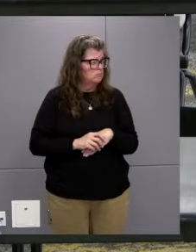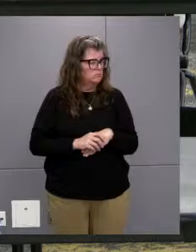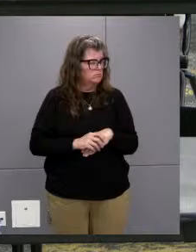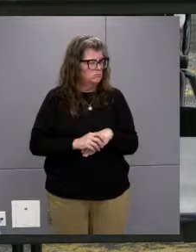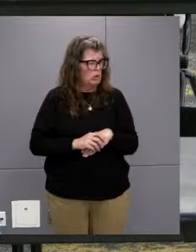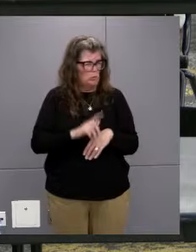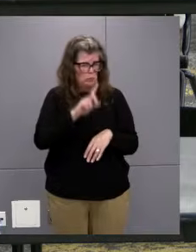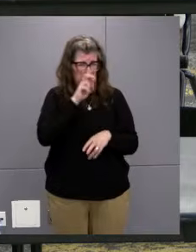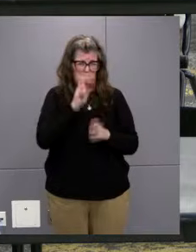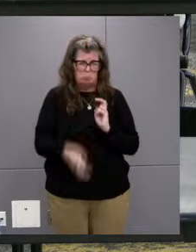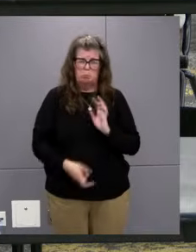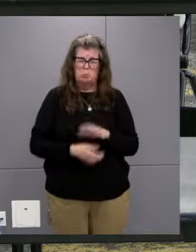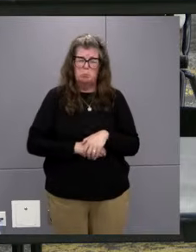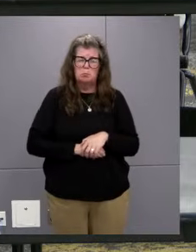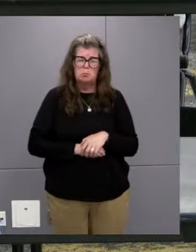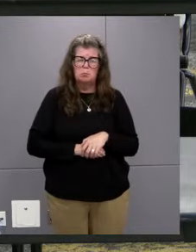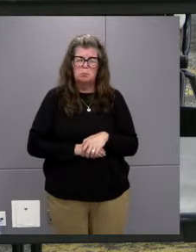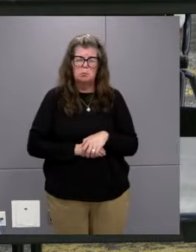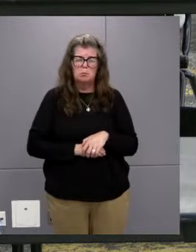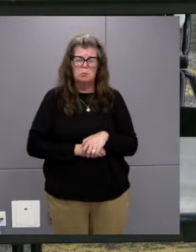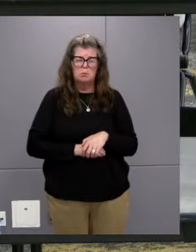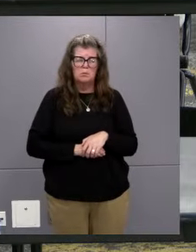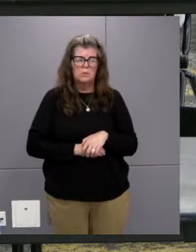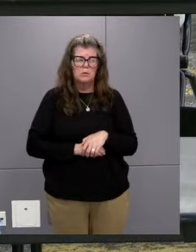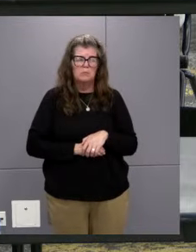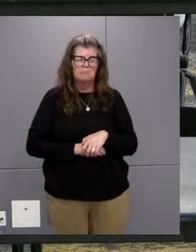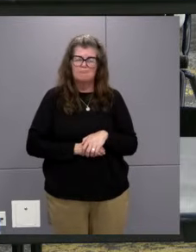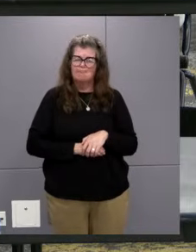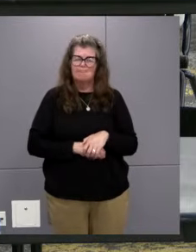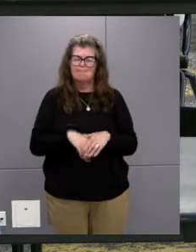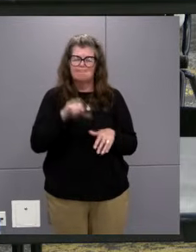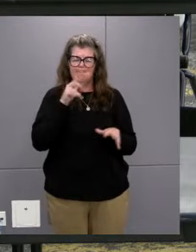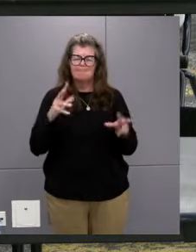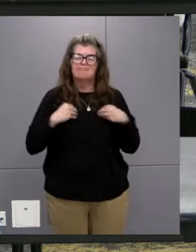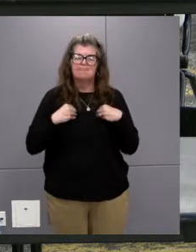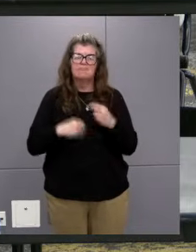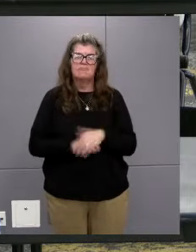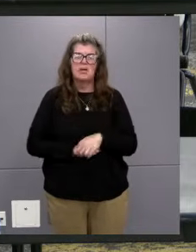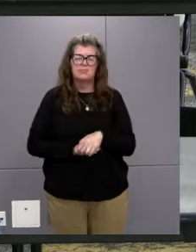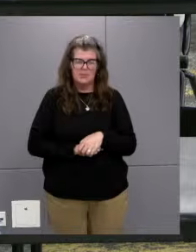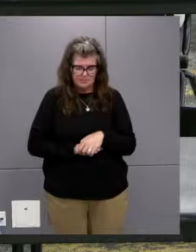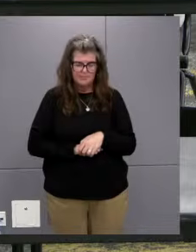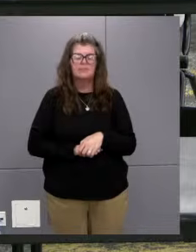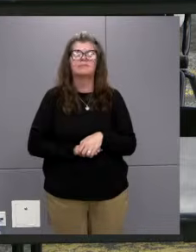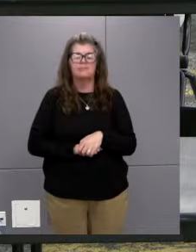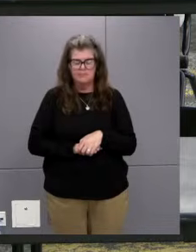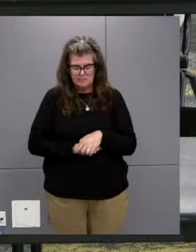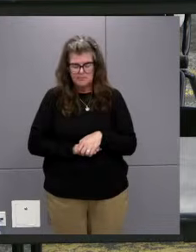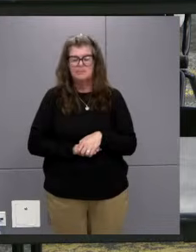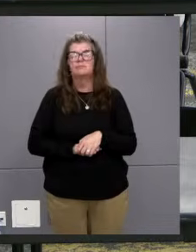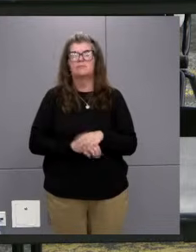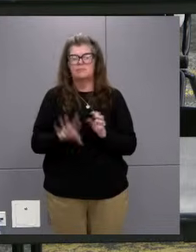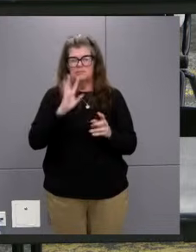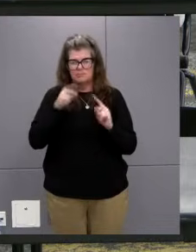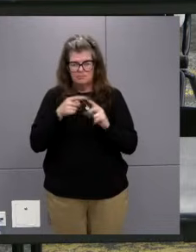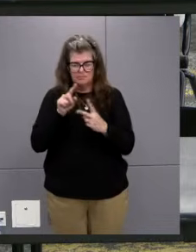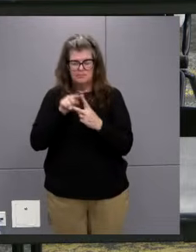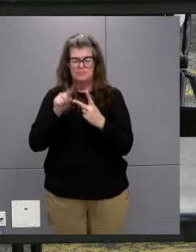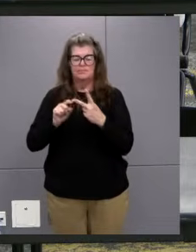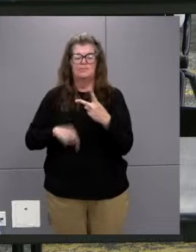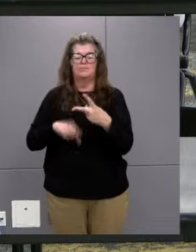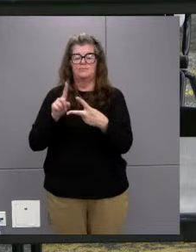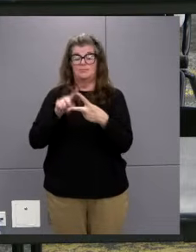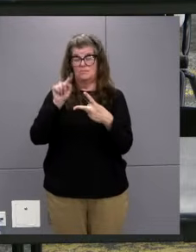rude, and that's not okay. So yes, we're talking about two things here. We're talking about, one,